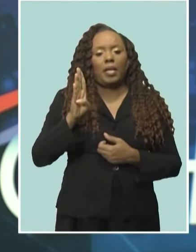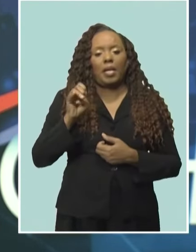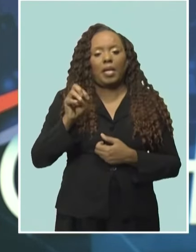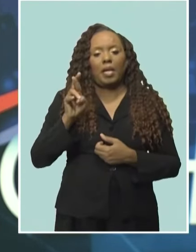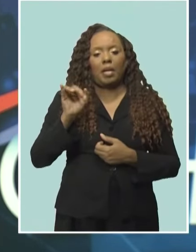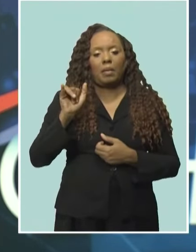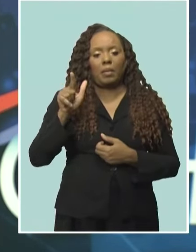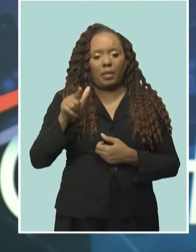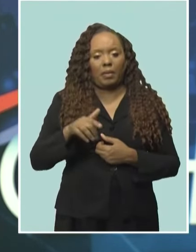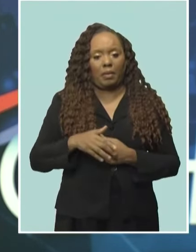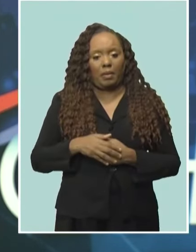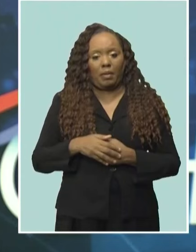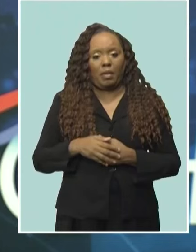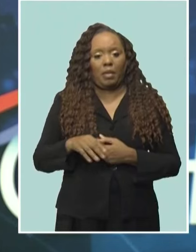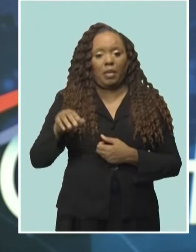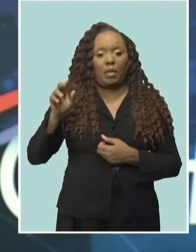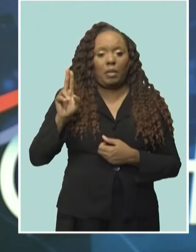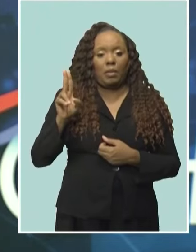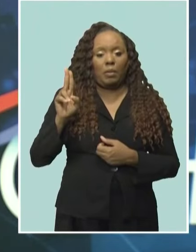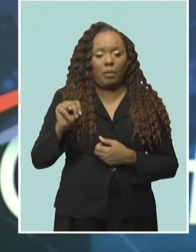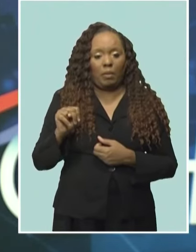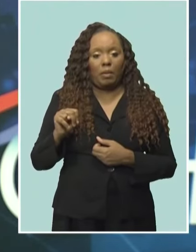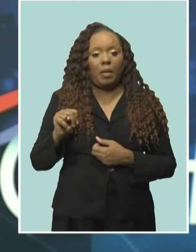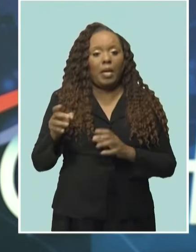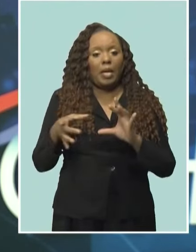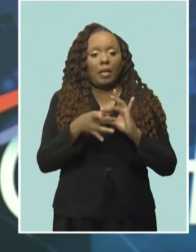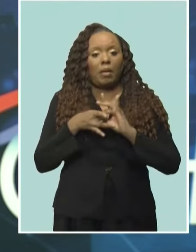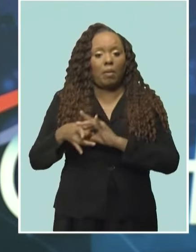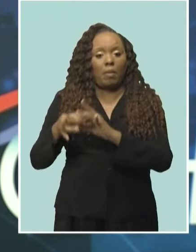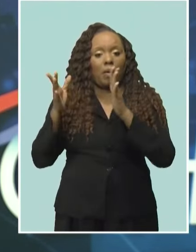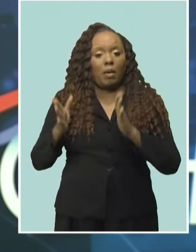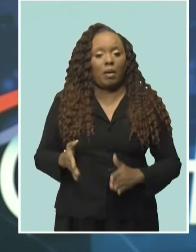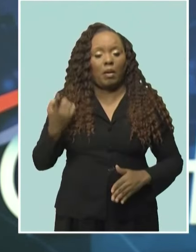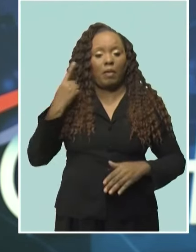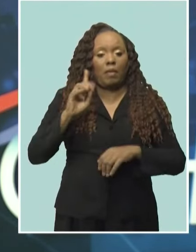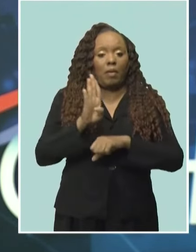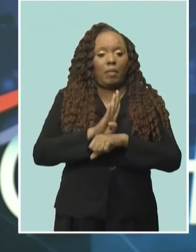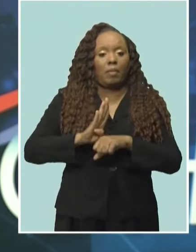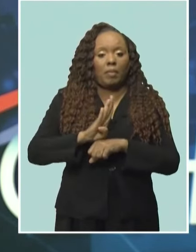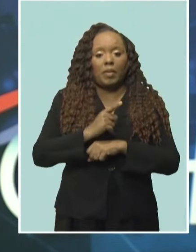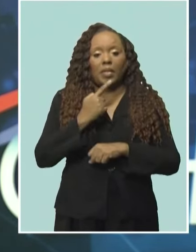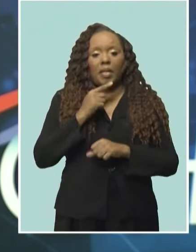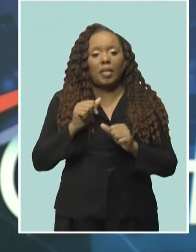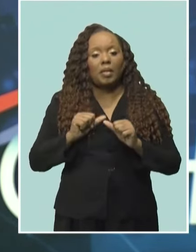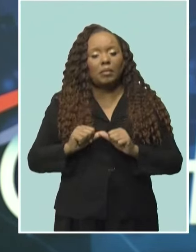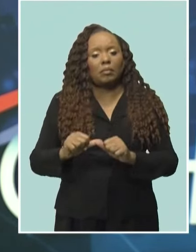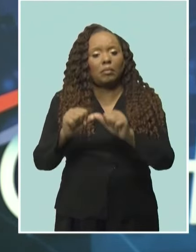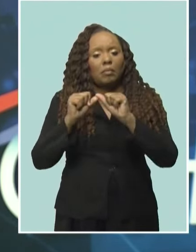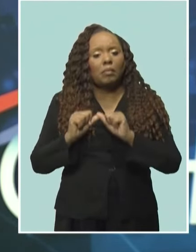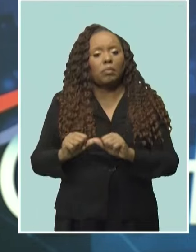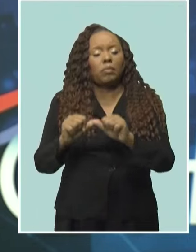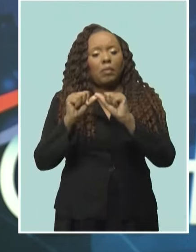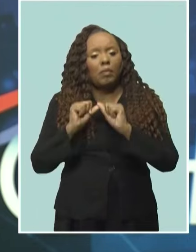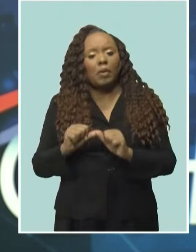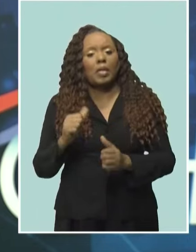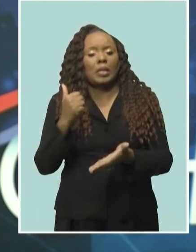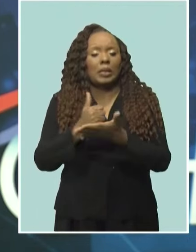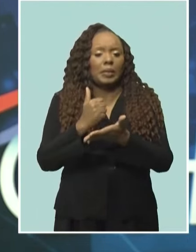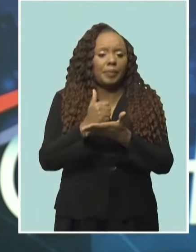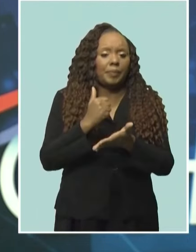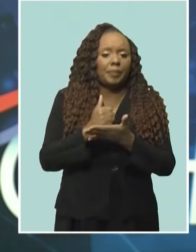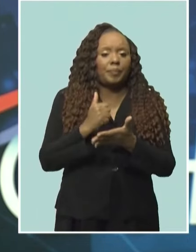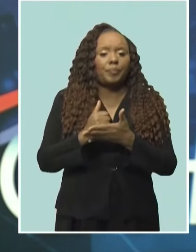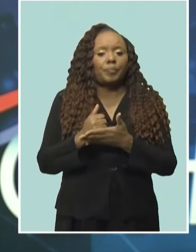issues, UN Resident Coordinator for Barbados and the Eastern Caribbean, Simon Springett, says efforts continue to render assistance.